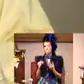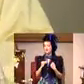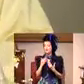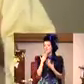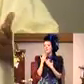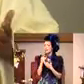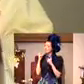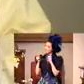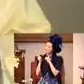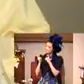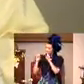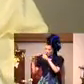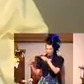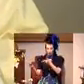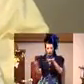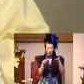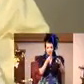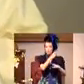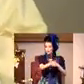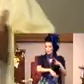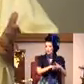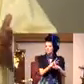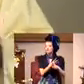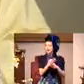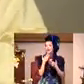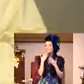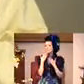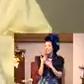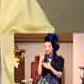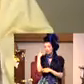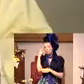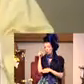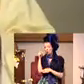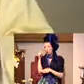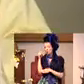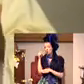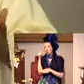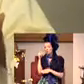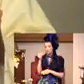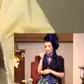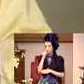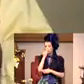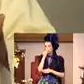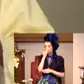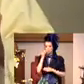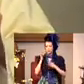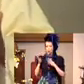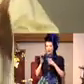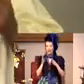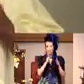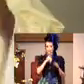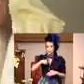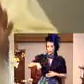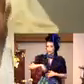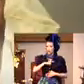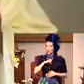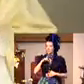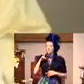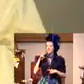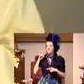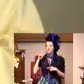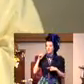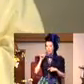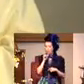that they have that they get to offer to the world. We thank you for just homes and food and just the ways in which we will not leave